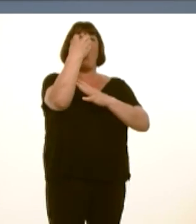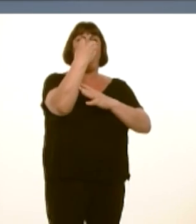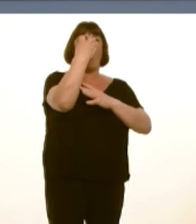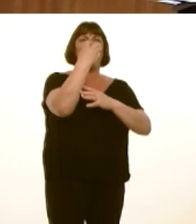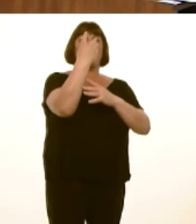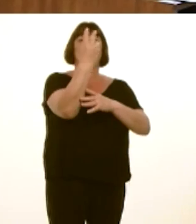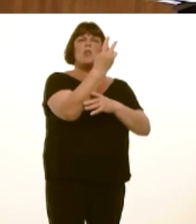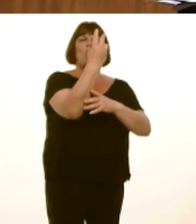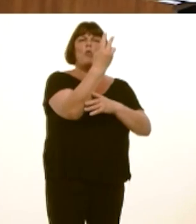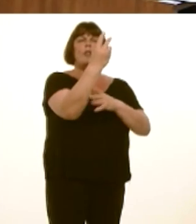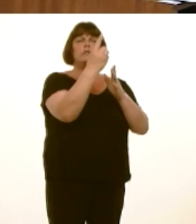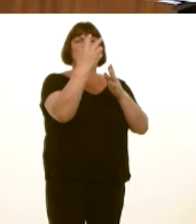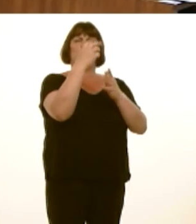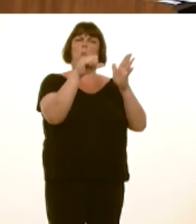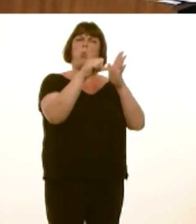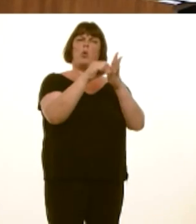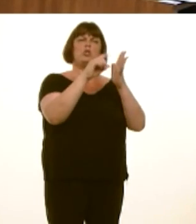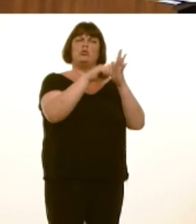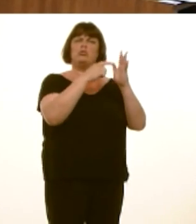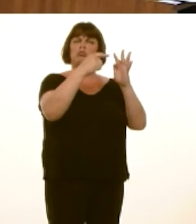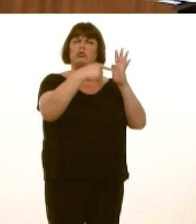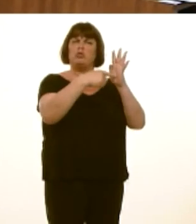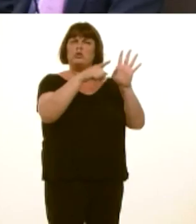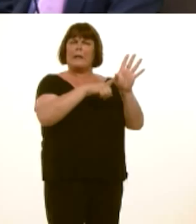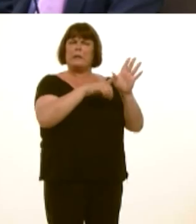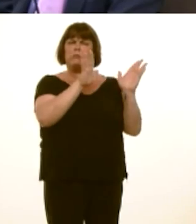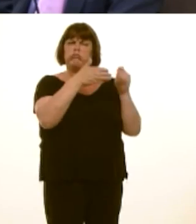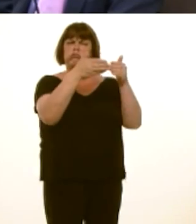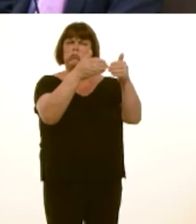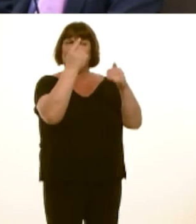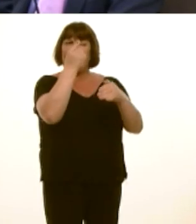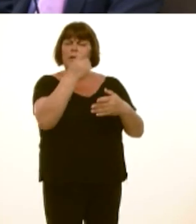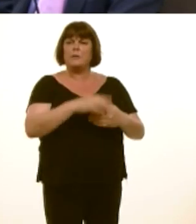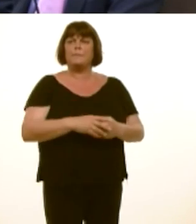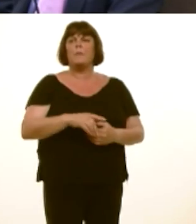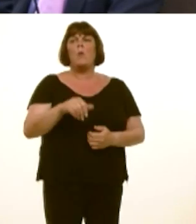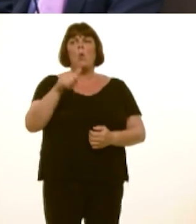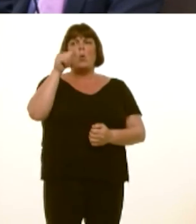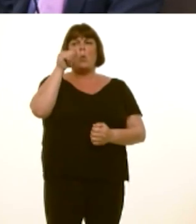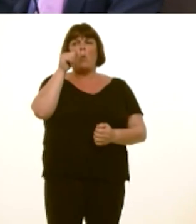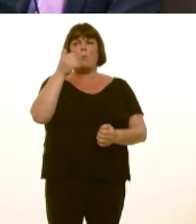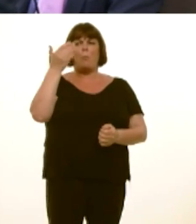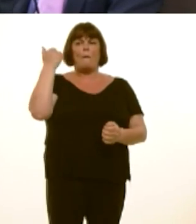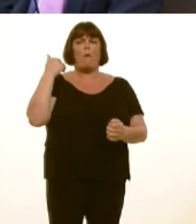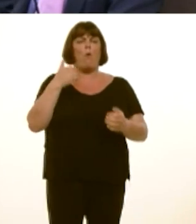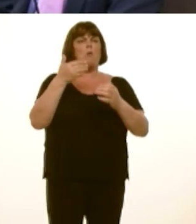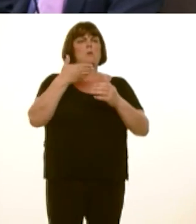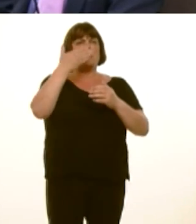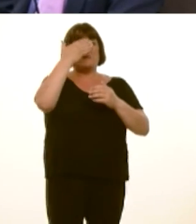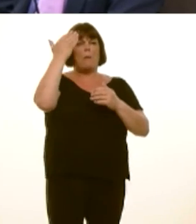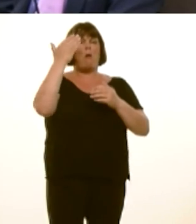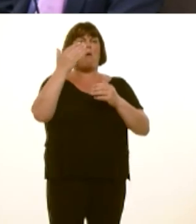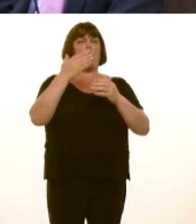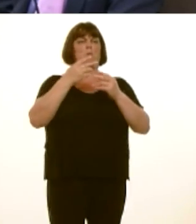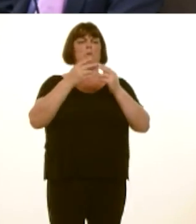jetties? Thank you, First Minister. Well, it is the case, of course, that at one time there was a regular summer passenger service to the Isle of Man